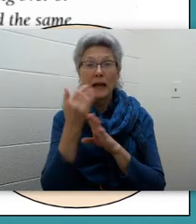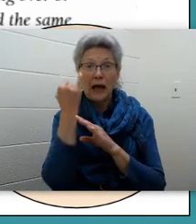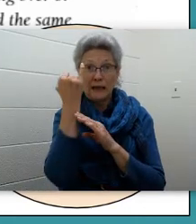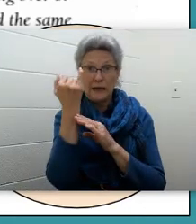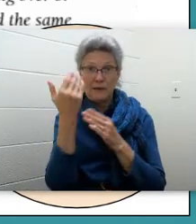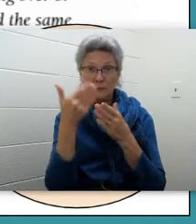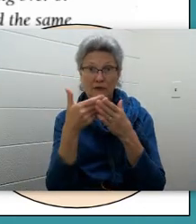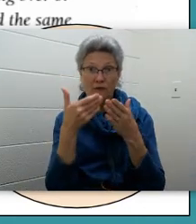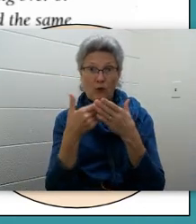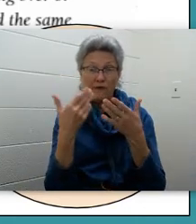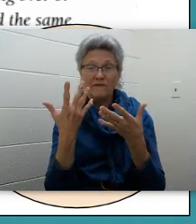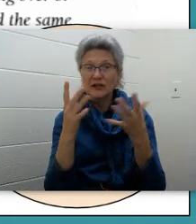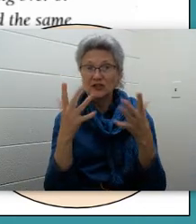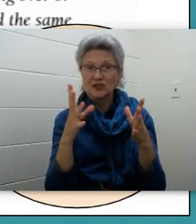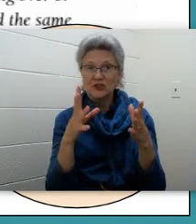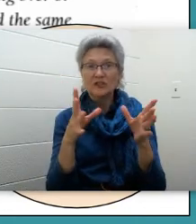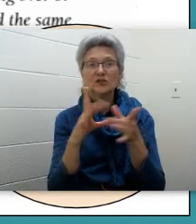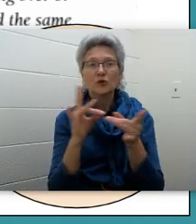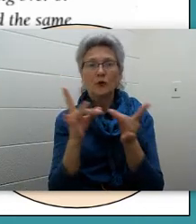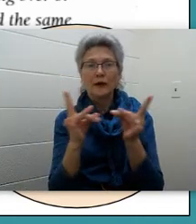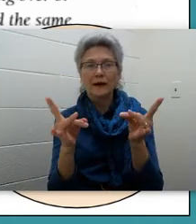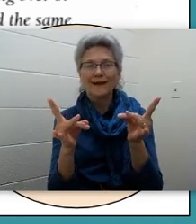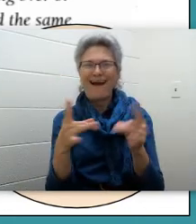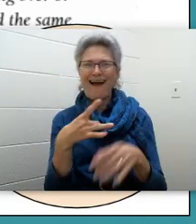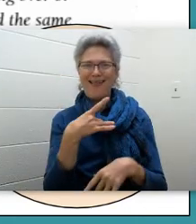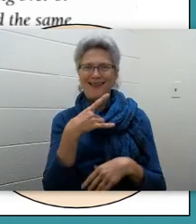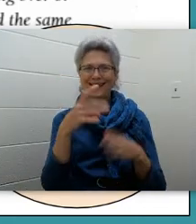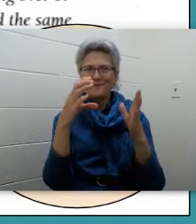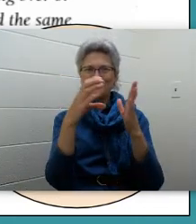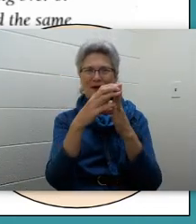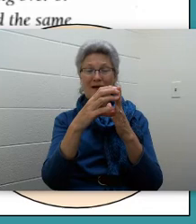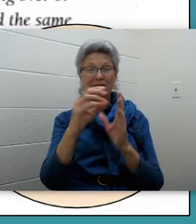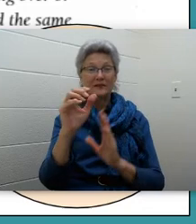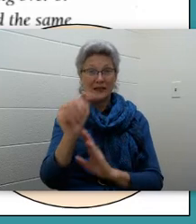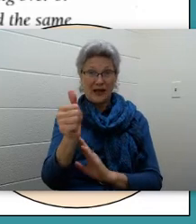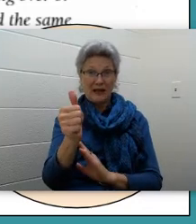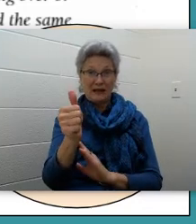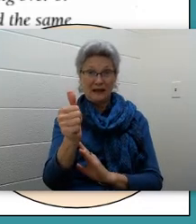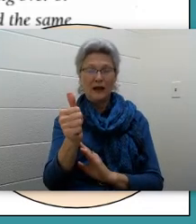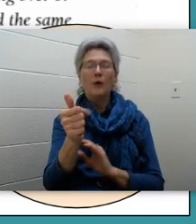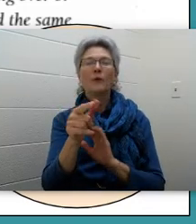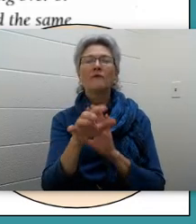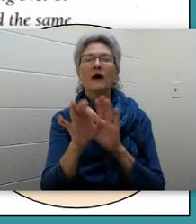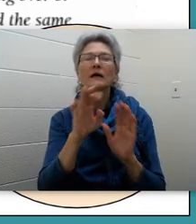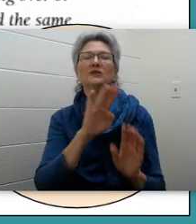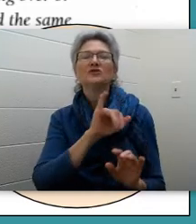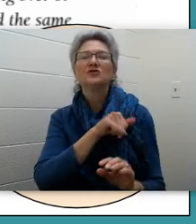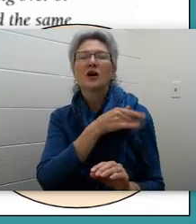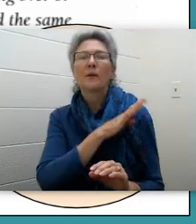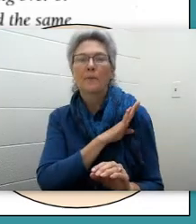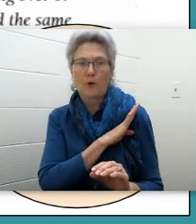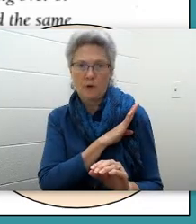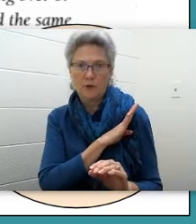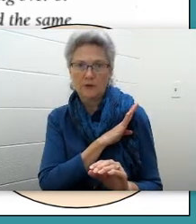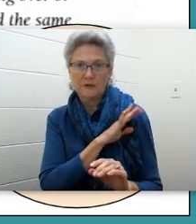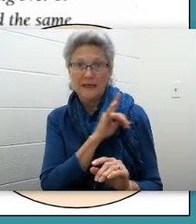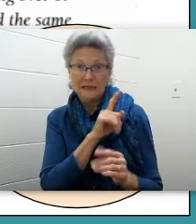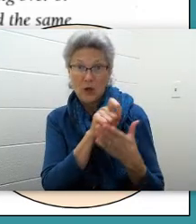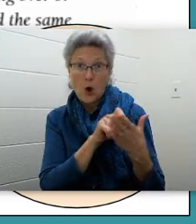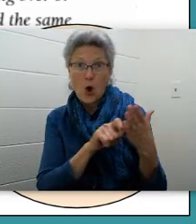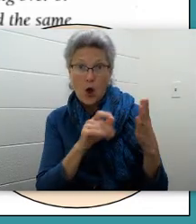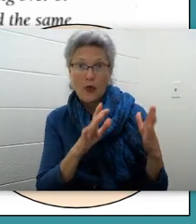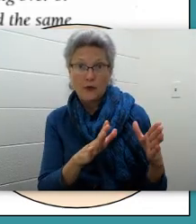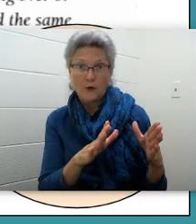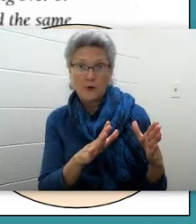text. I like in paragraph 10 where we find that Burroughs, although he's the author